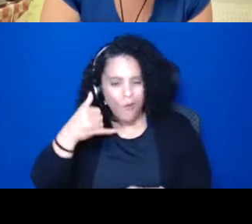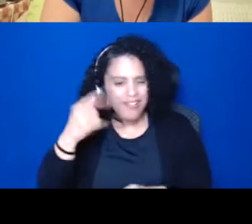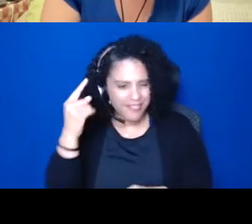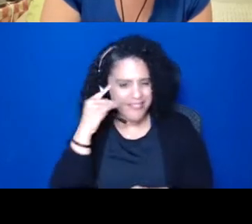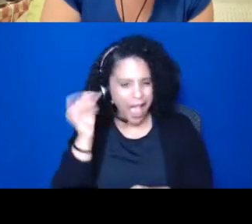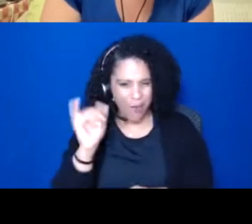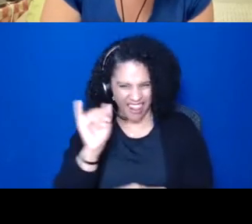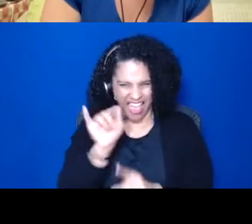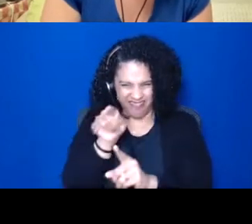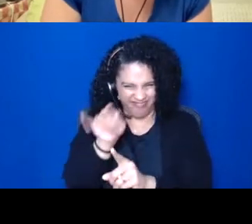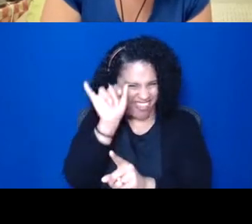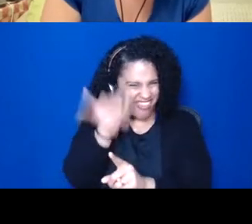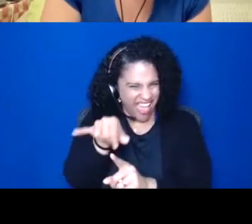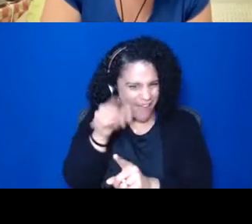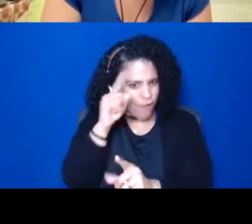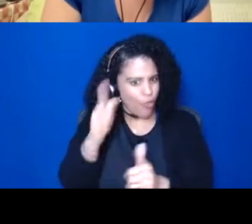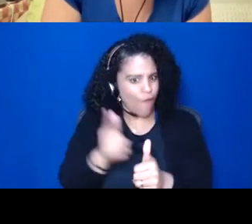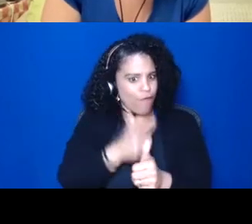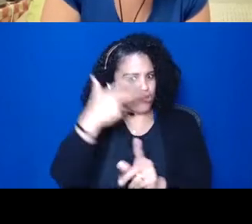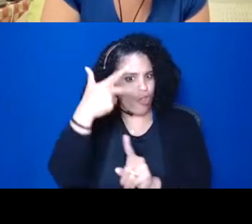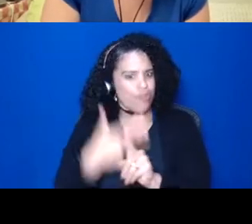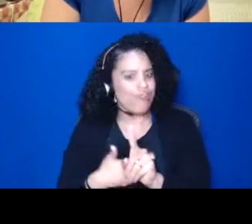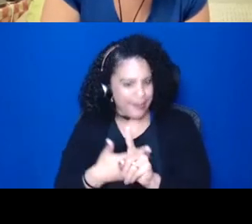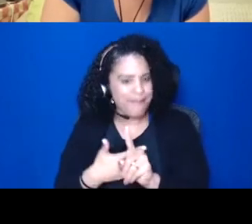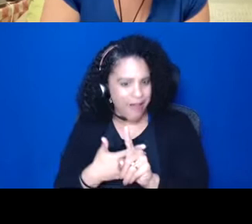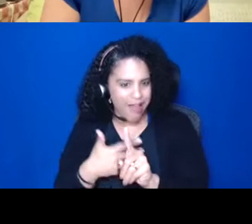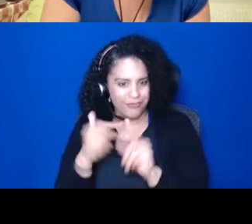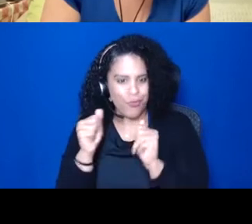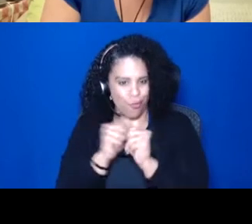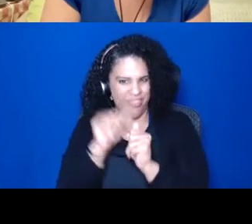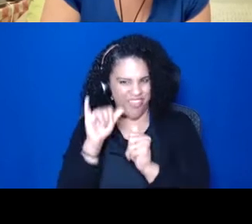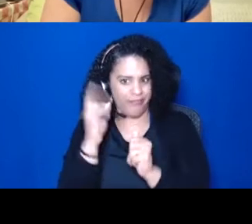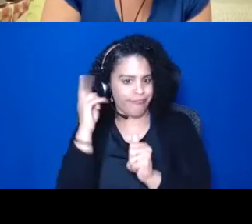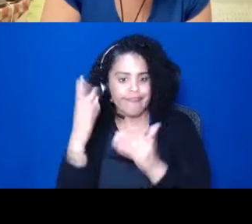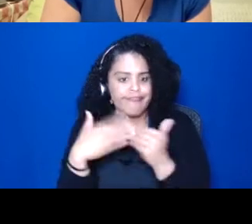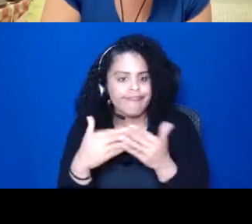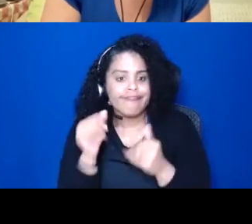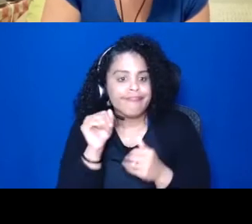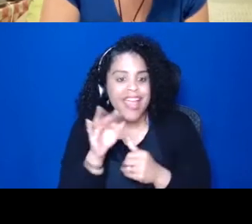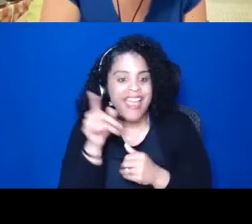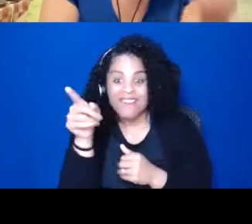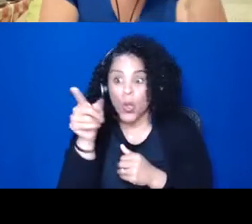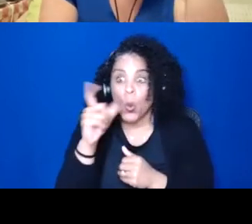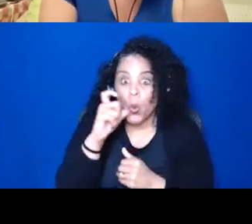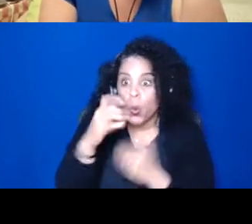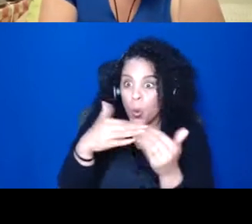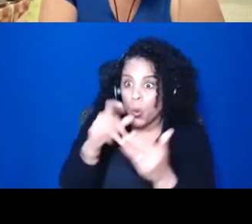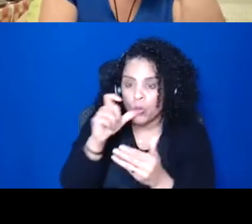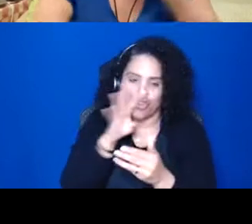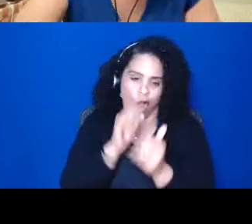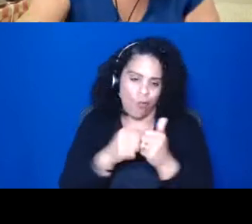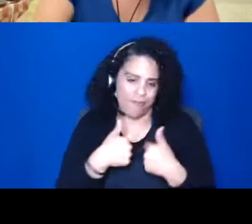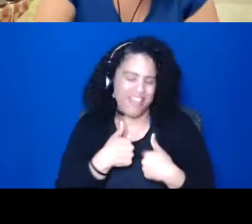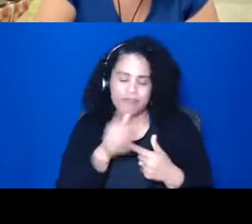like that to me for the first 3 months with my implant, regardless of who was talking to me. It's a pretty